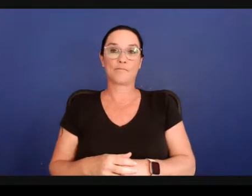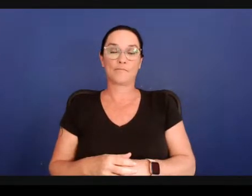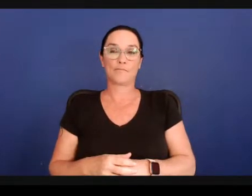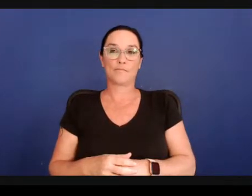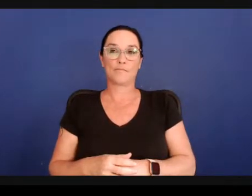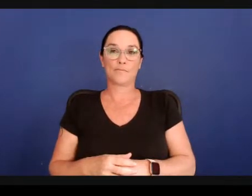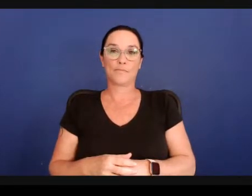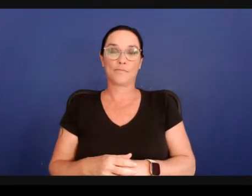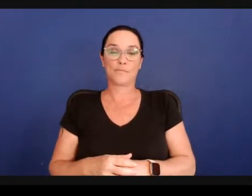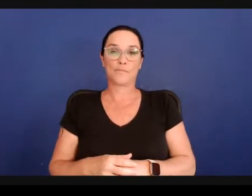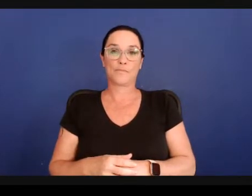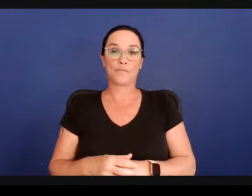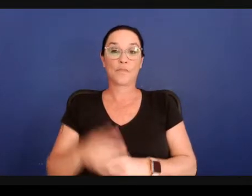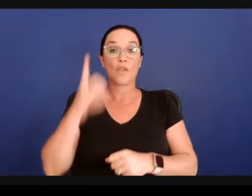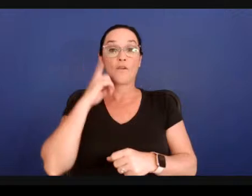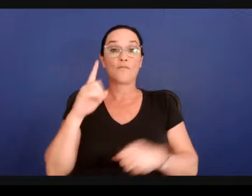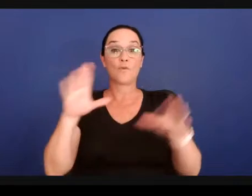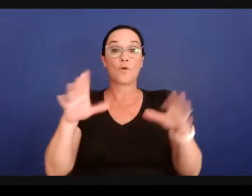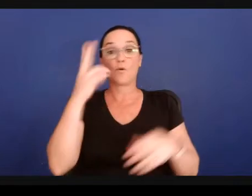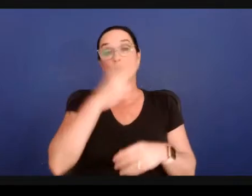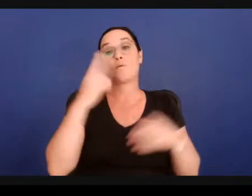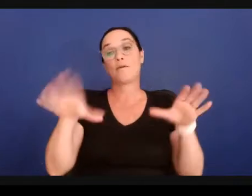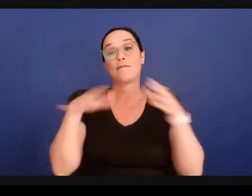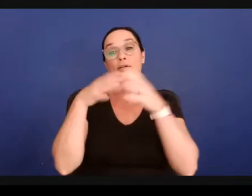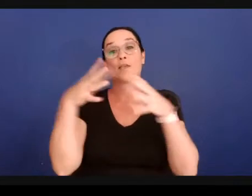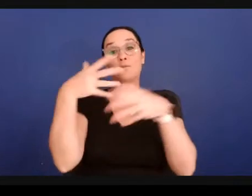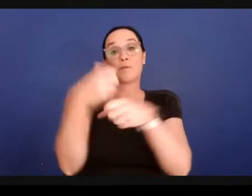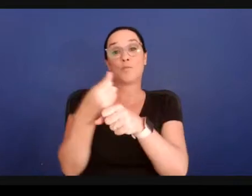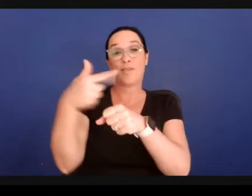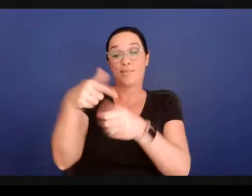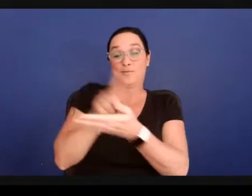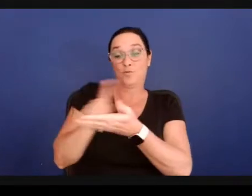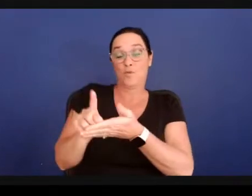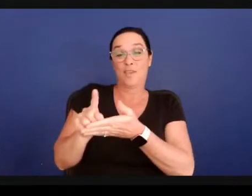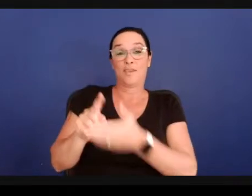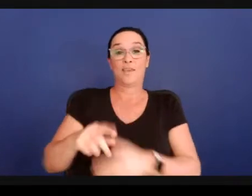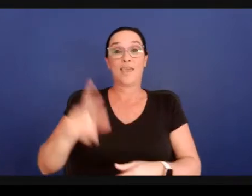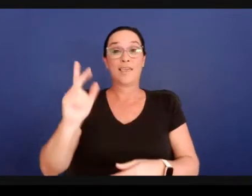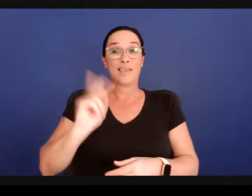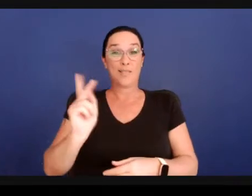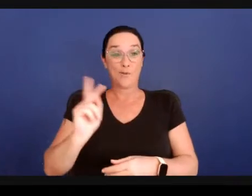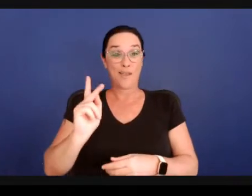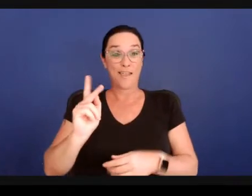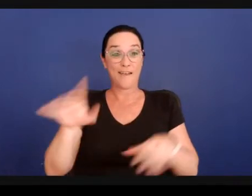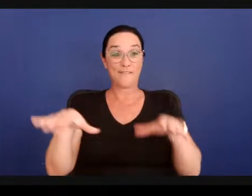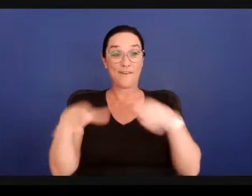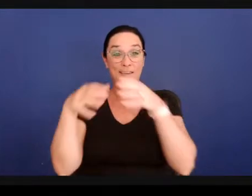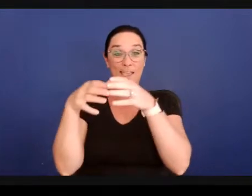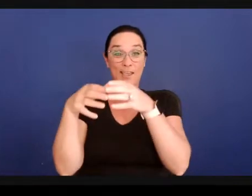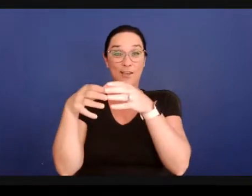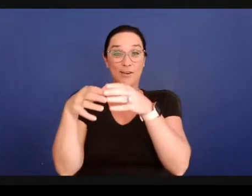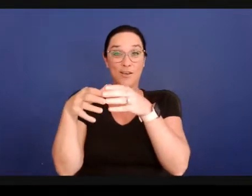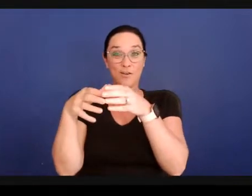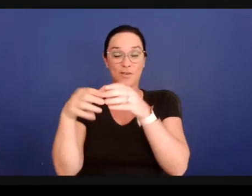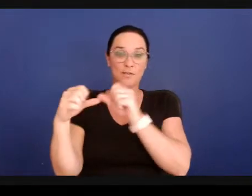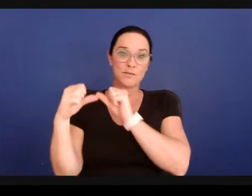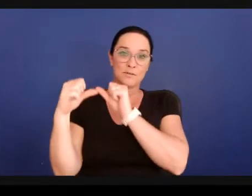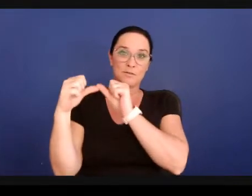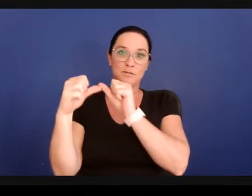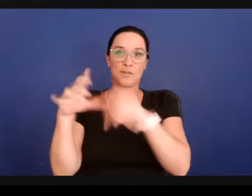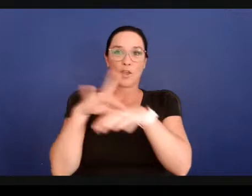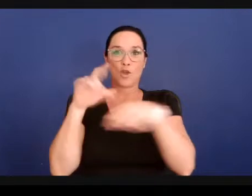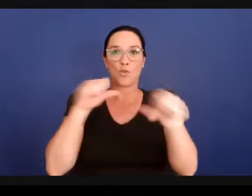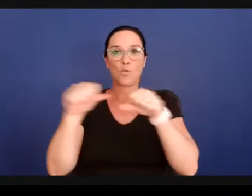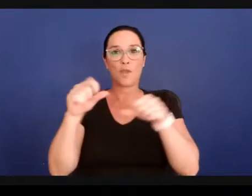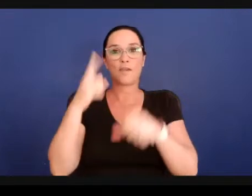So for Hawaiian volcano summary this week, Kilauea has continued to earthquake in its southwest